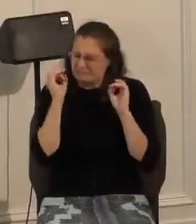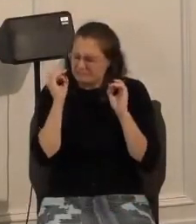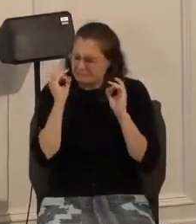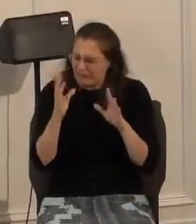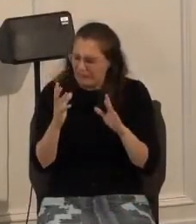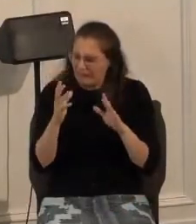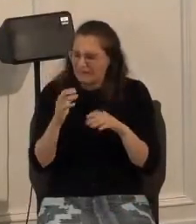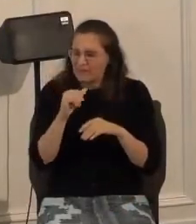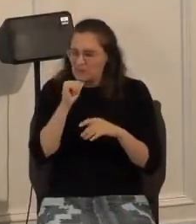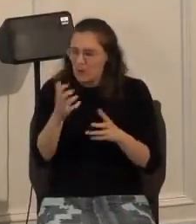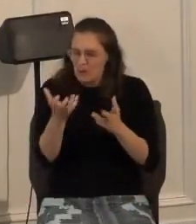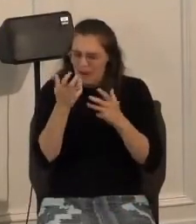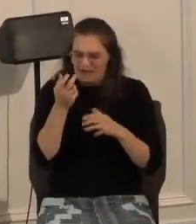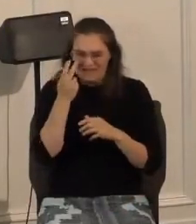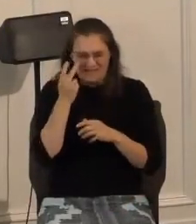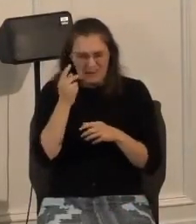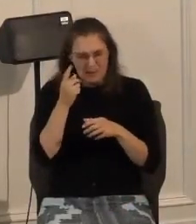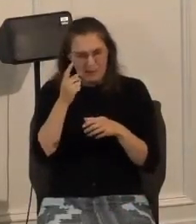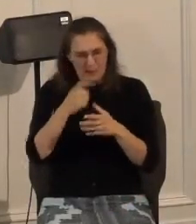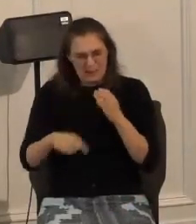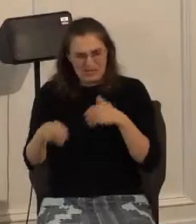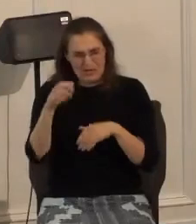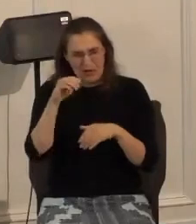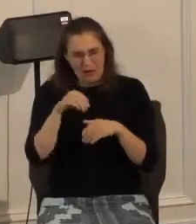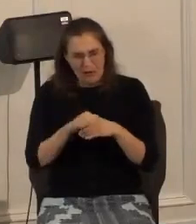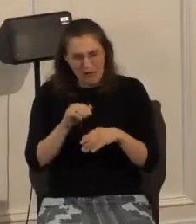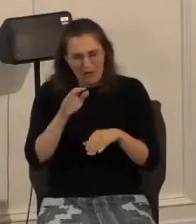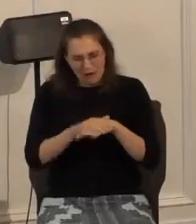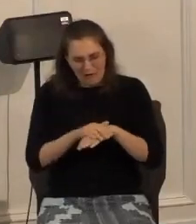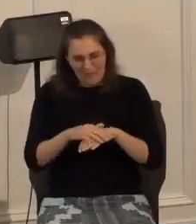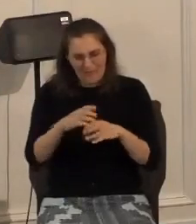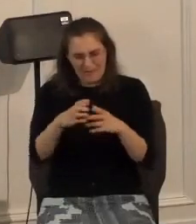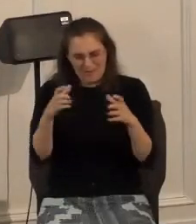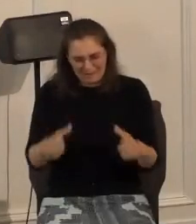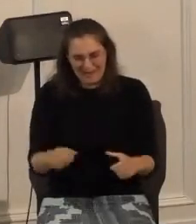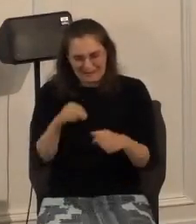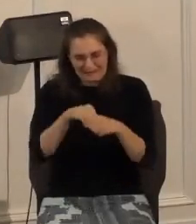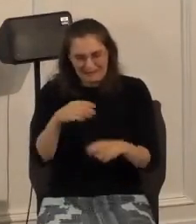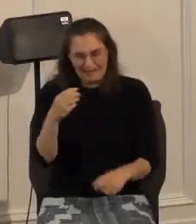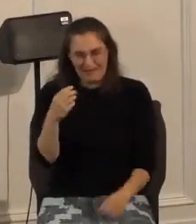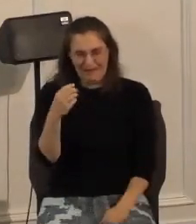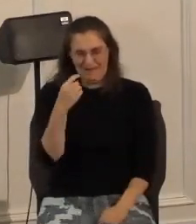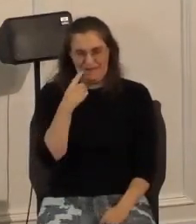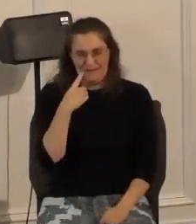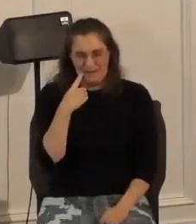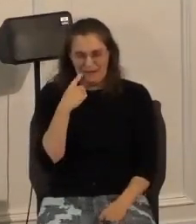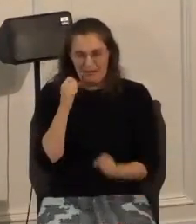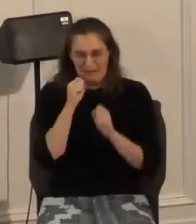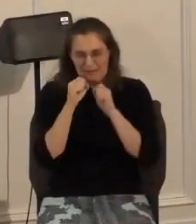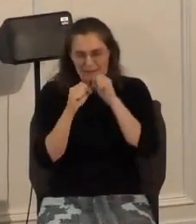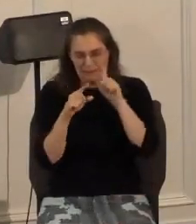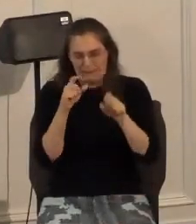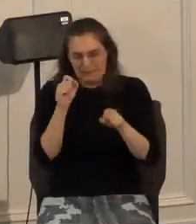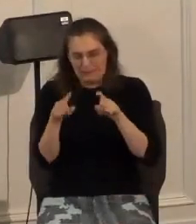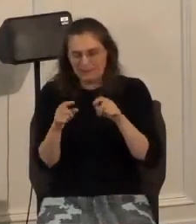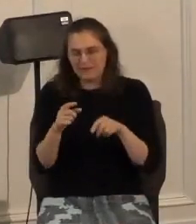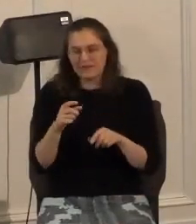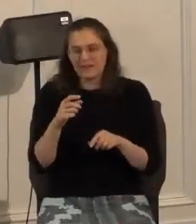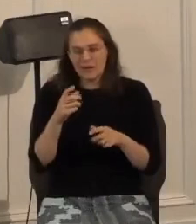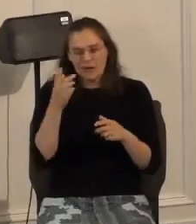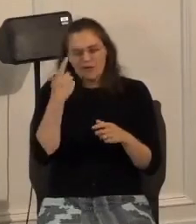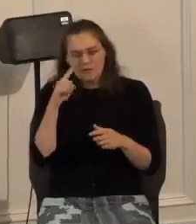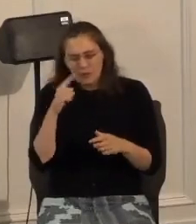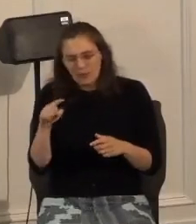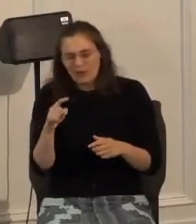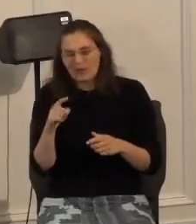plate. Well, why do we have manners? In part because we want to show respect to